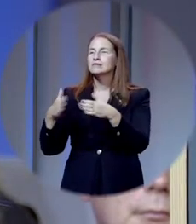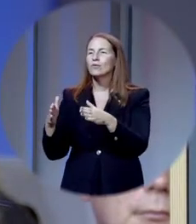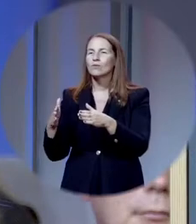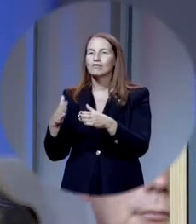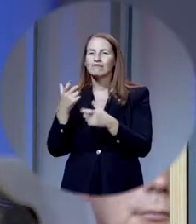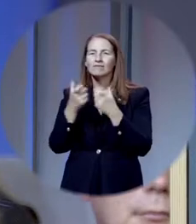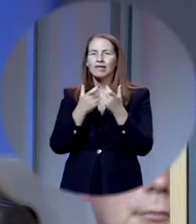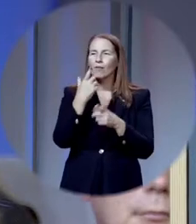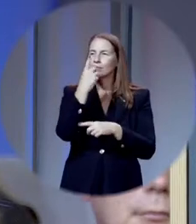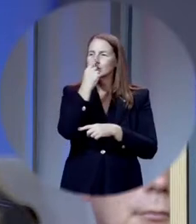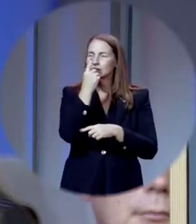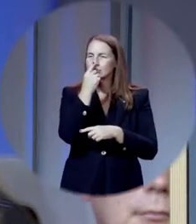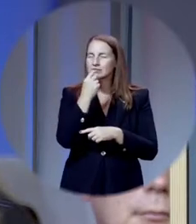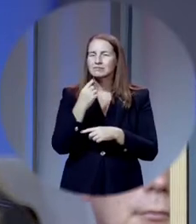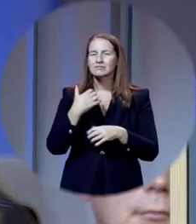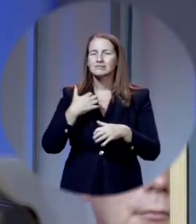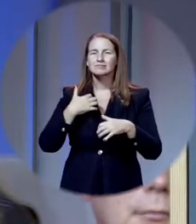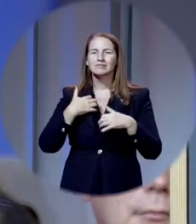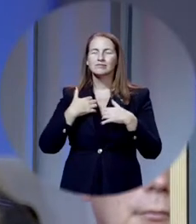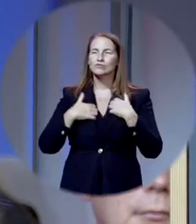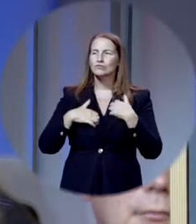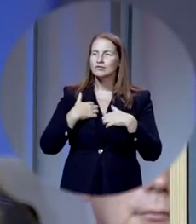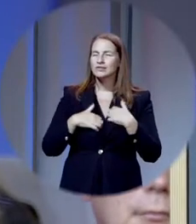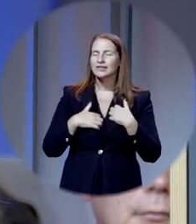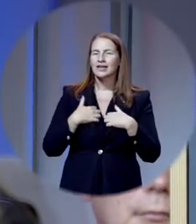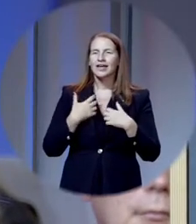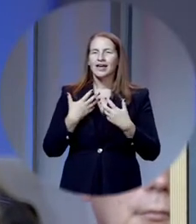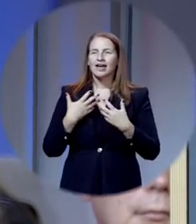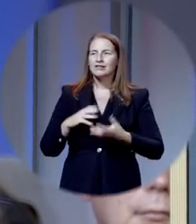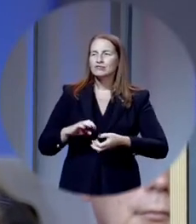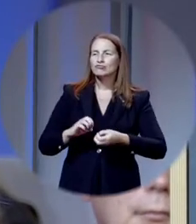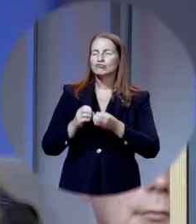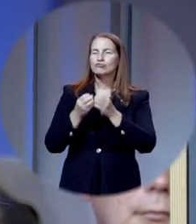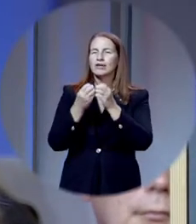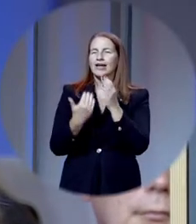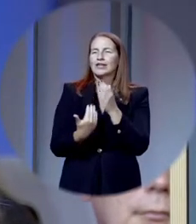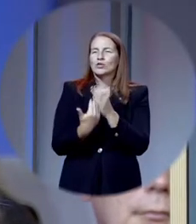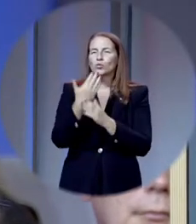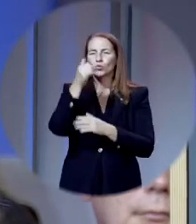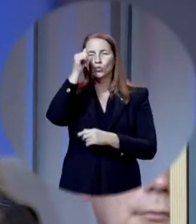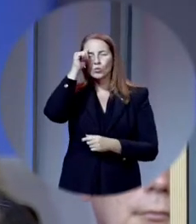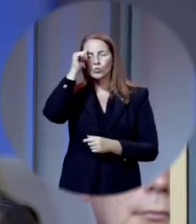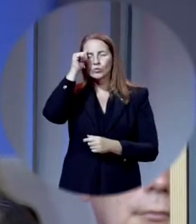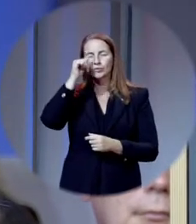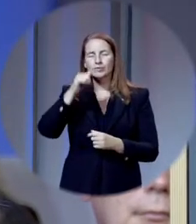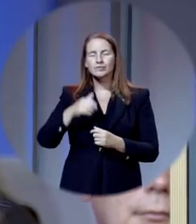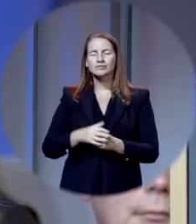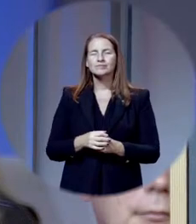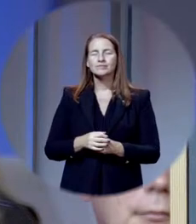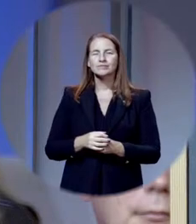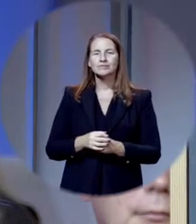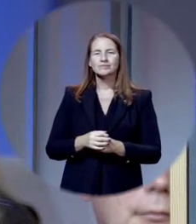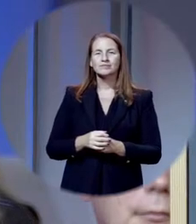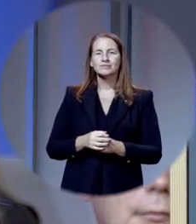opportunities. Curiosity opens doors. Curiosity creates new knowledge.